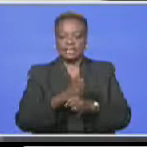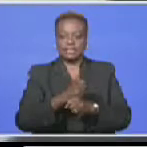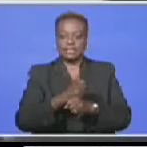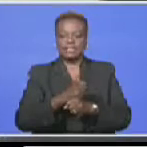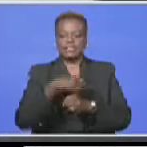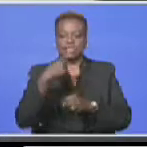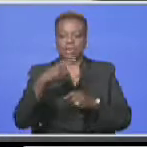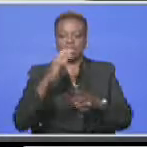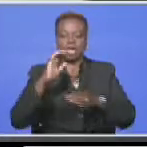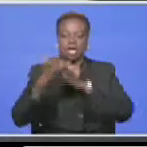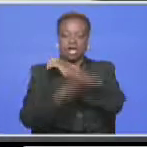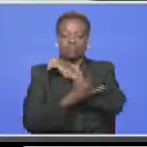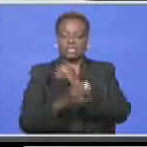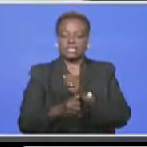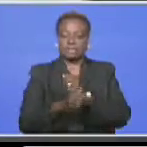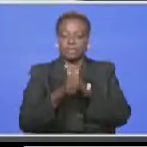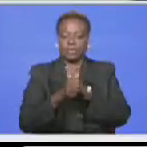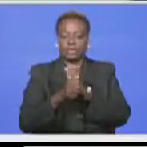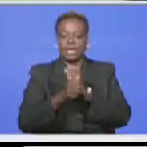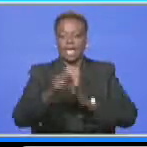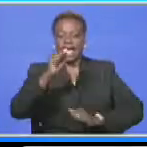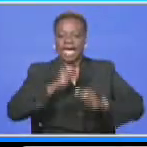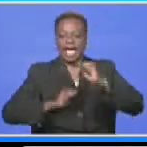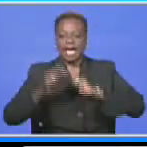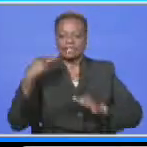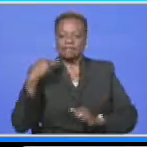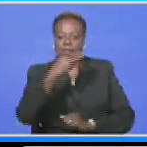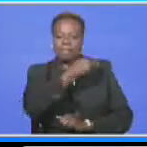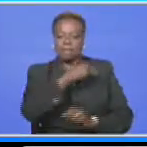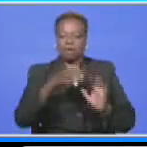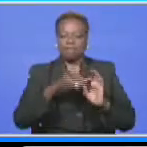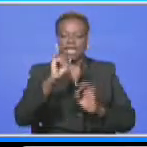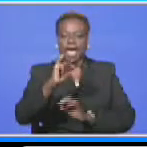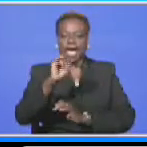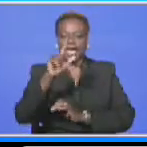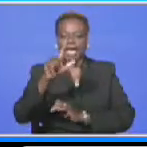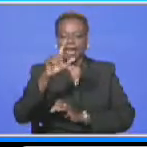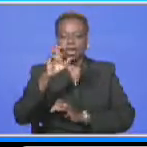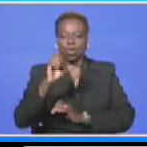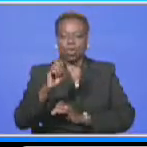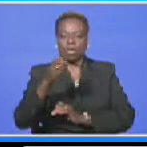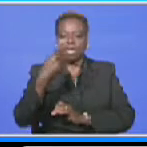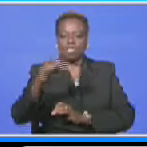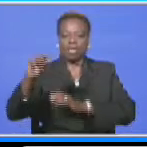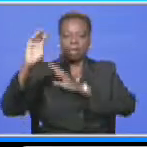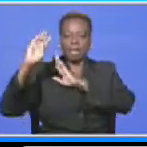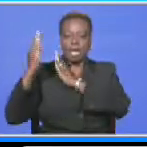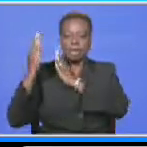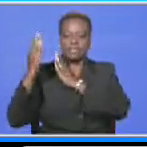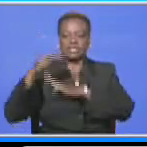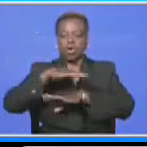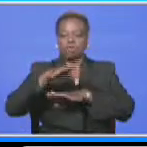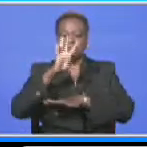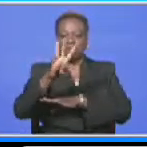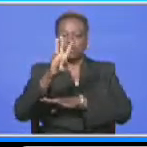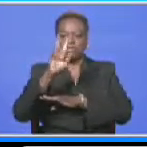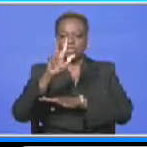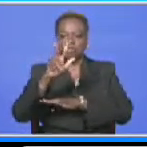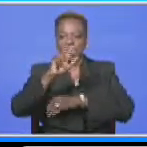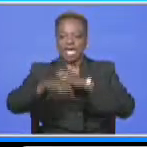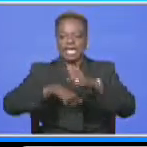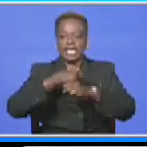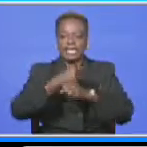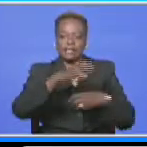support. An active member of the ILO, the Bahamas over the 43 years has